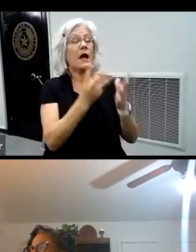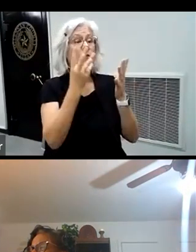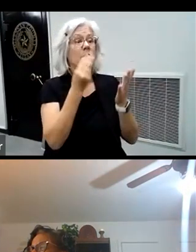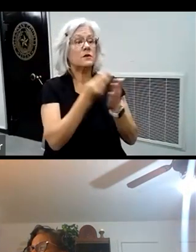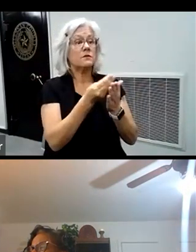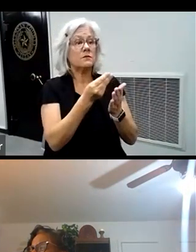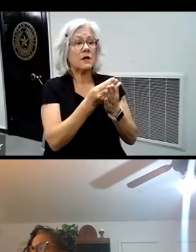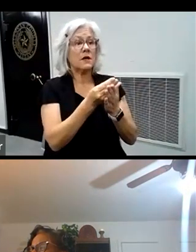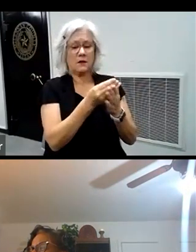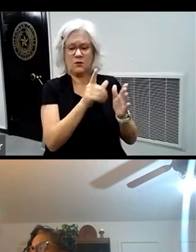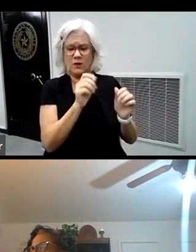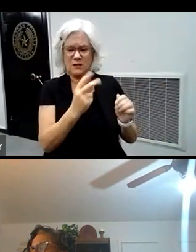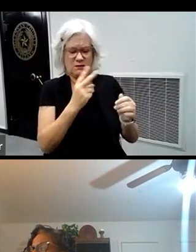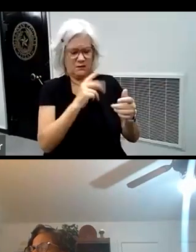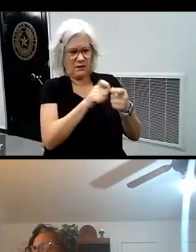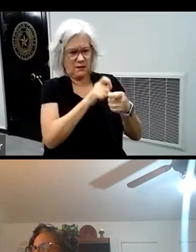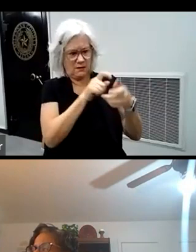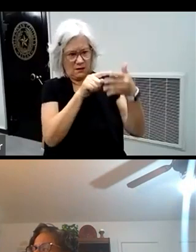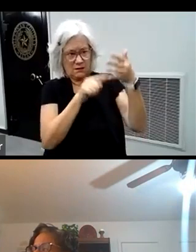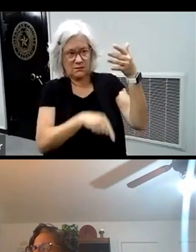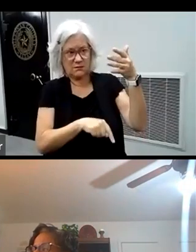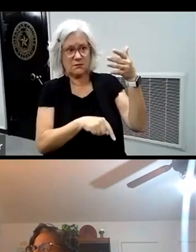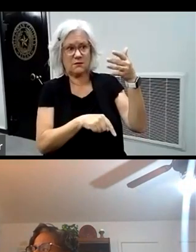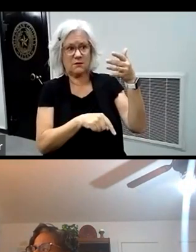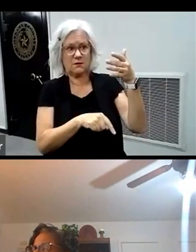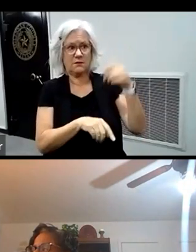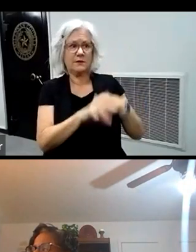it's detailed is